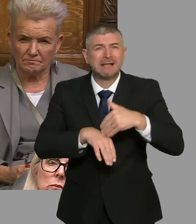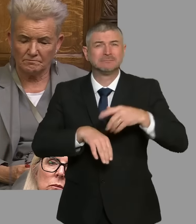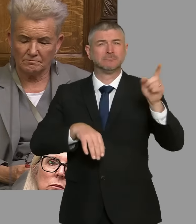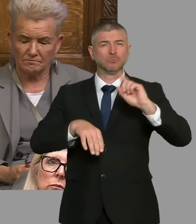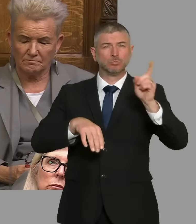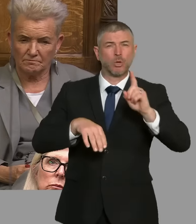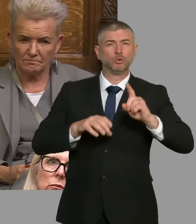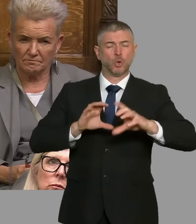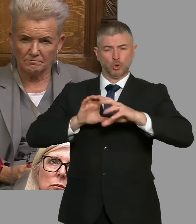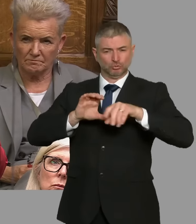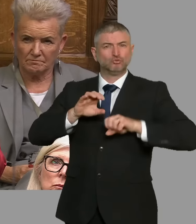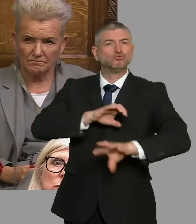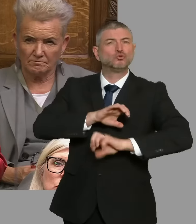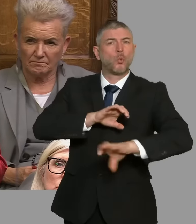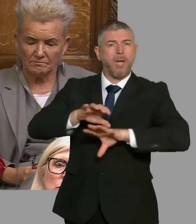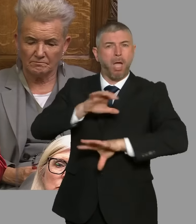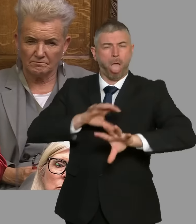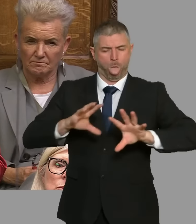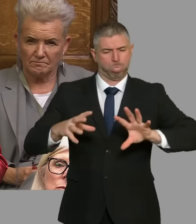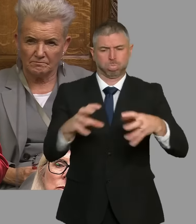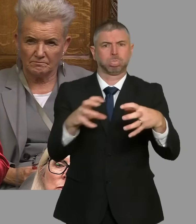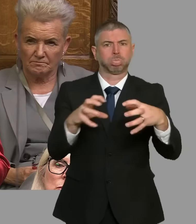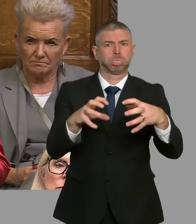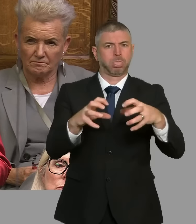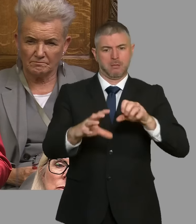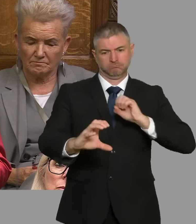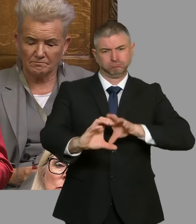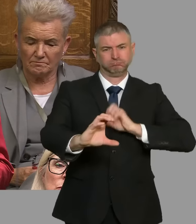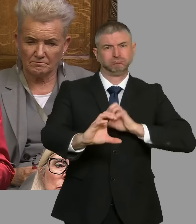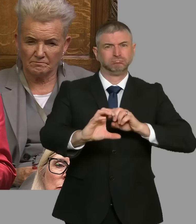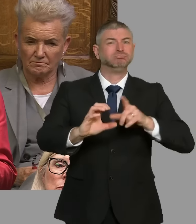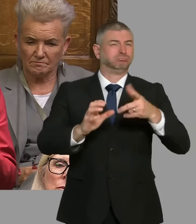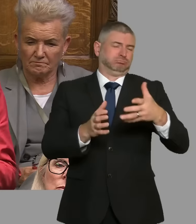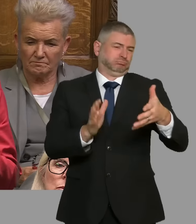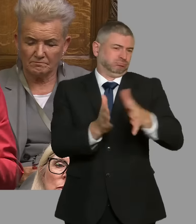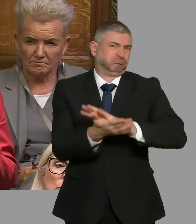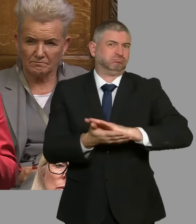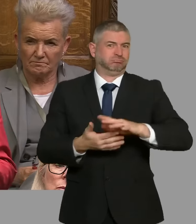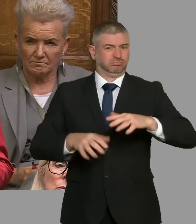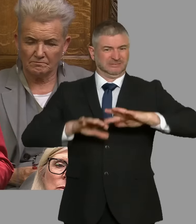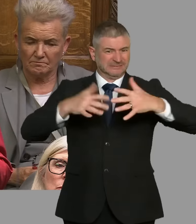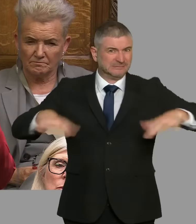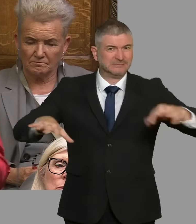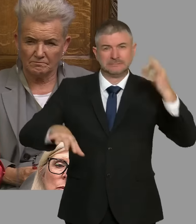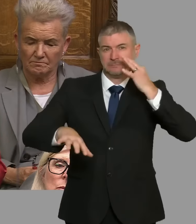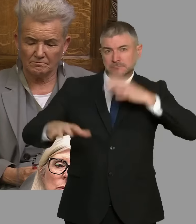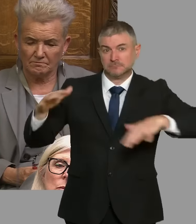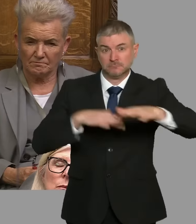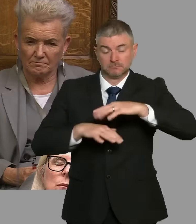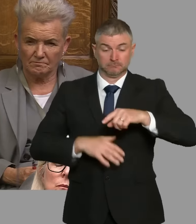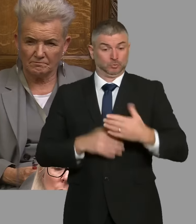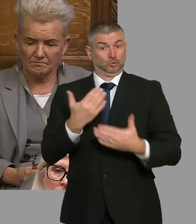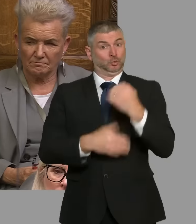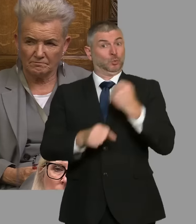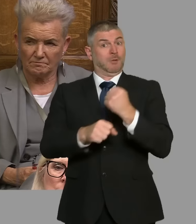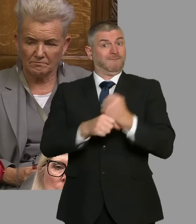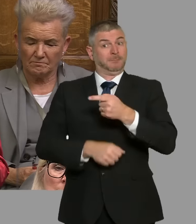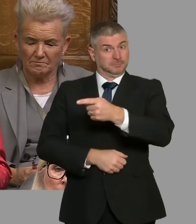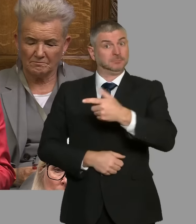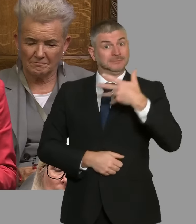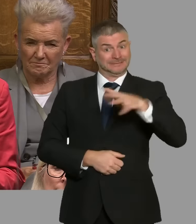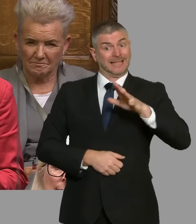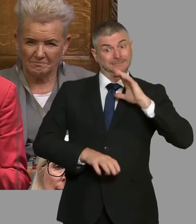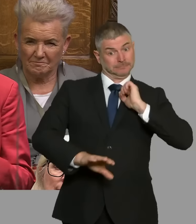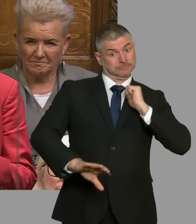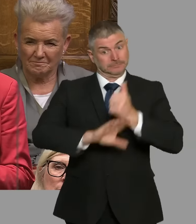and pollute rivers and seas. This government promised to bring in this ban and is doing so now. Will the Prime Minister join with me